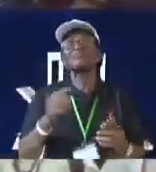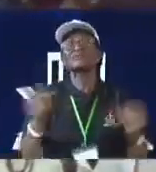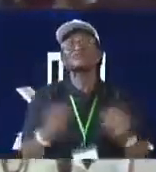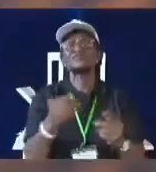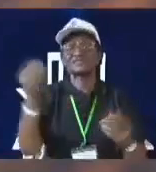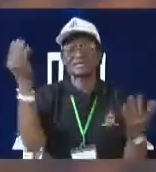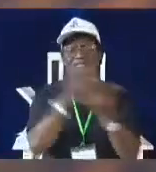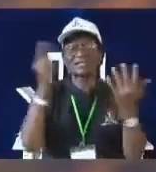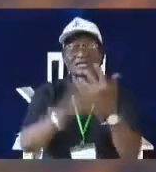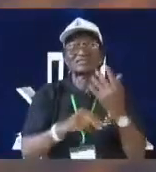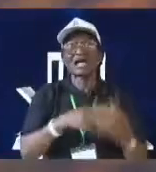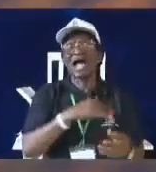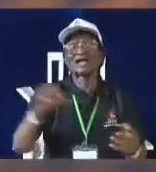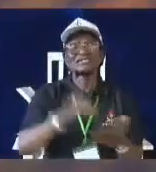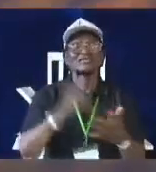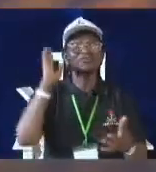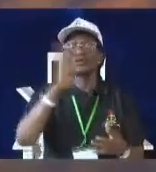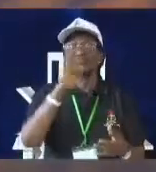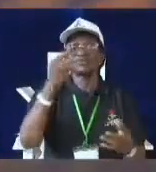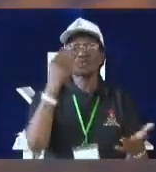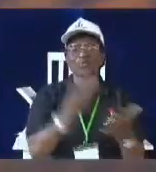And it shall be well with you.